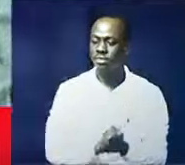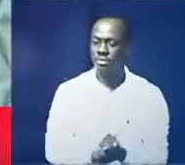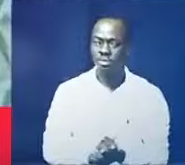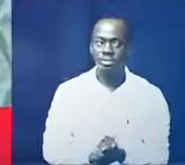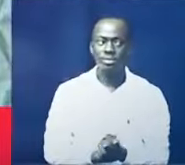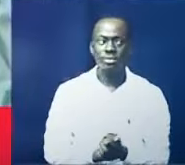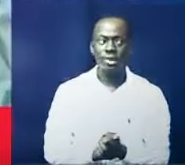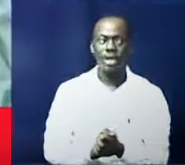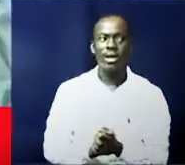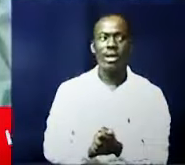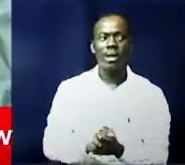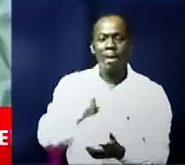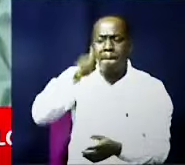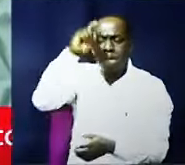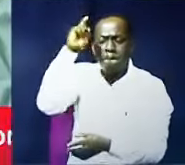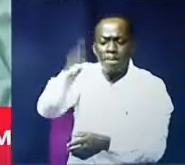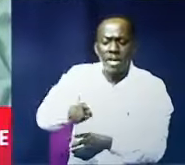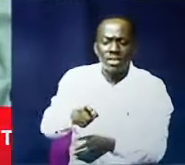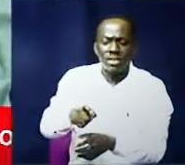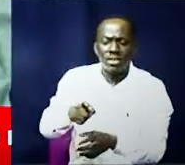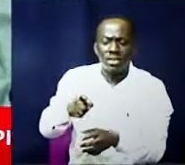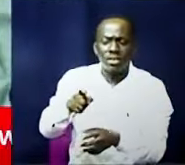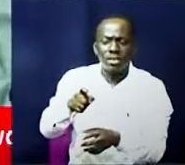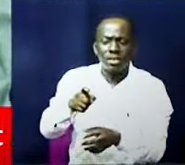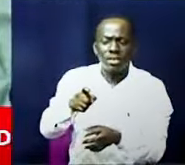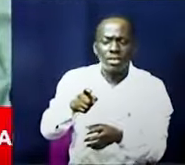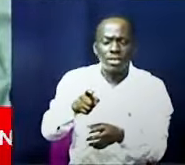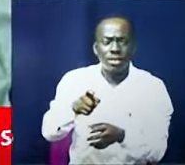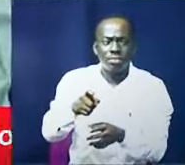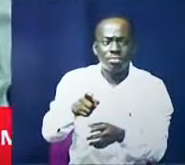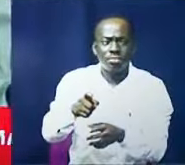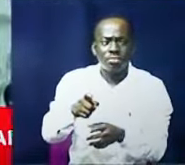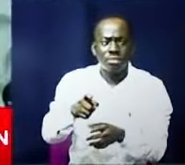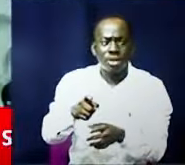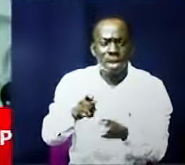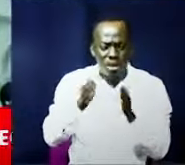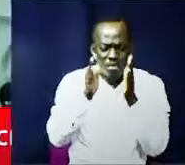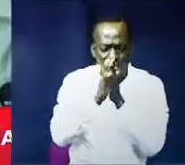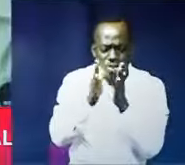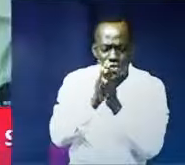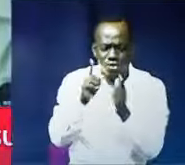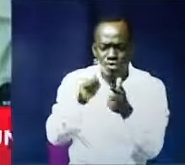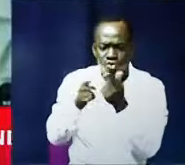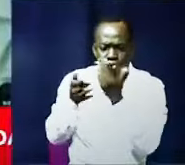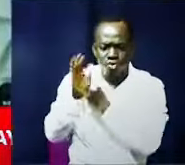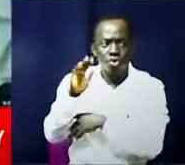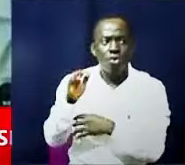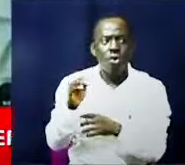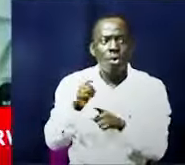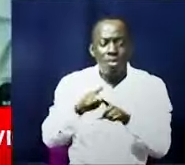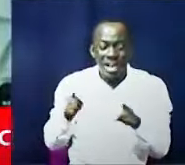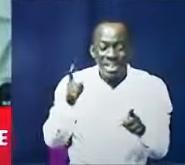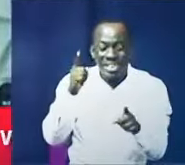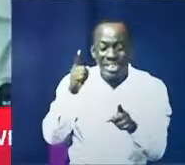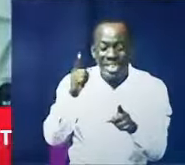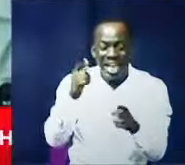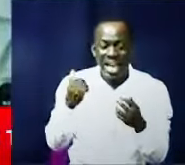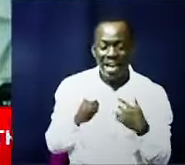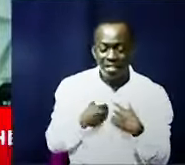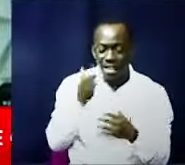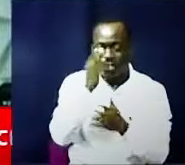He's supposed to be before the Almighty. Yet there is somebody out there who is